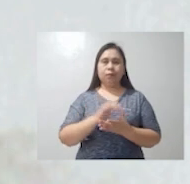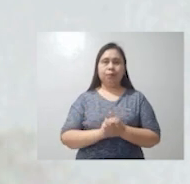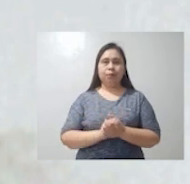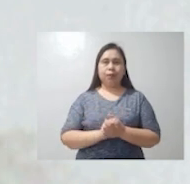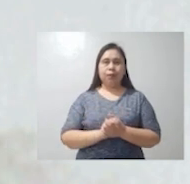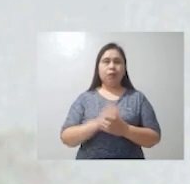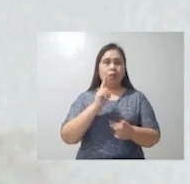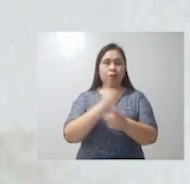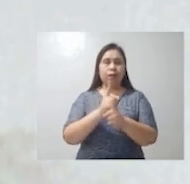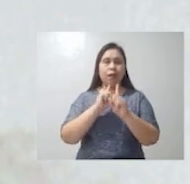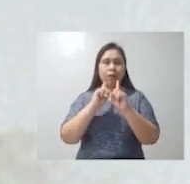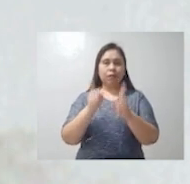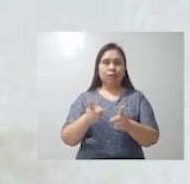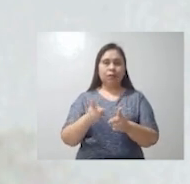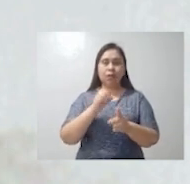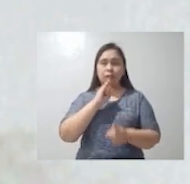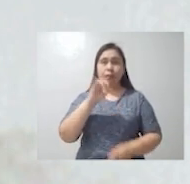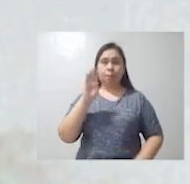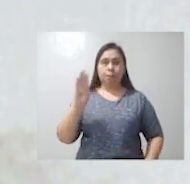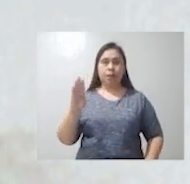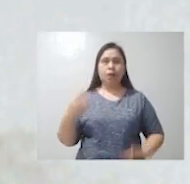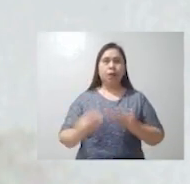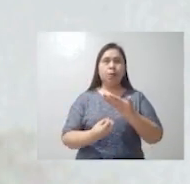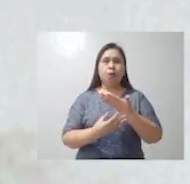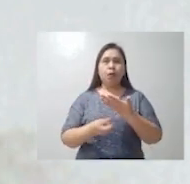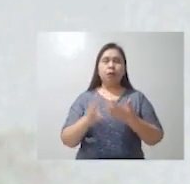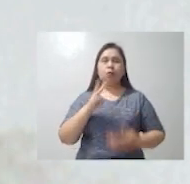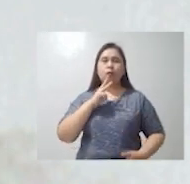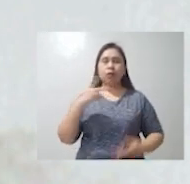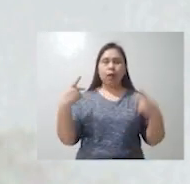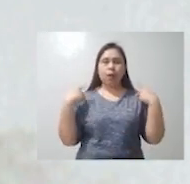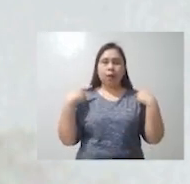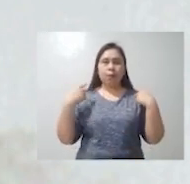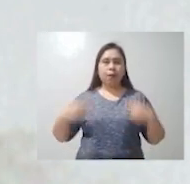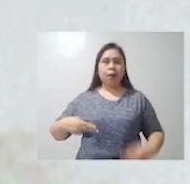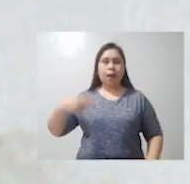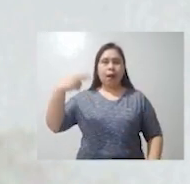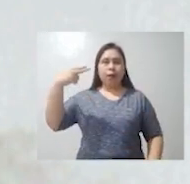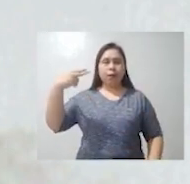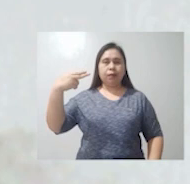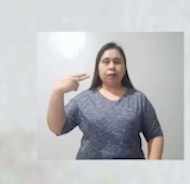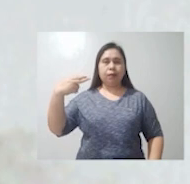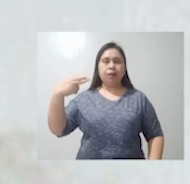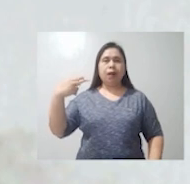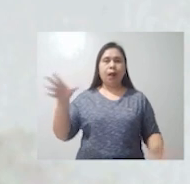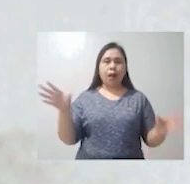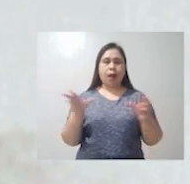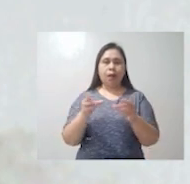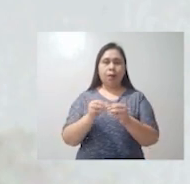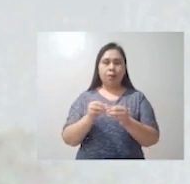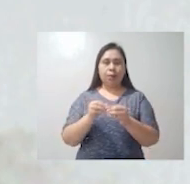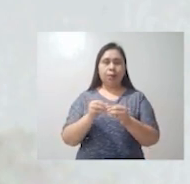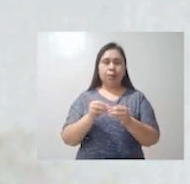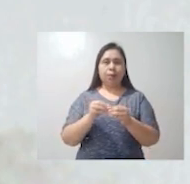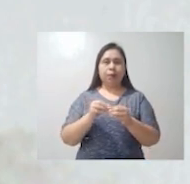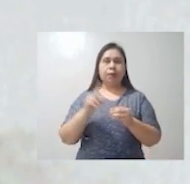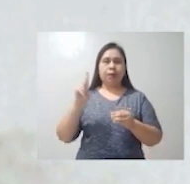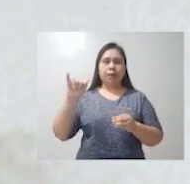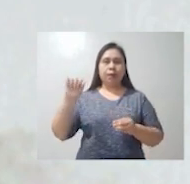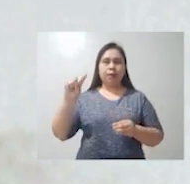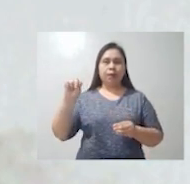The correct answer is B. The boiling water possesses higher average kinetic energy than the ice